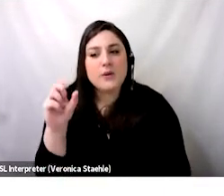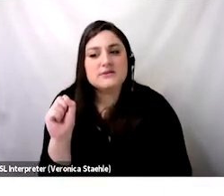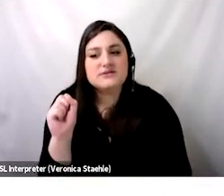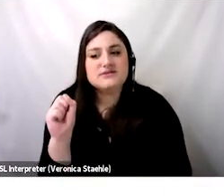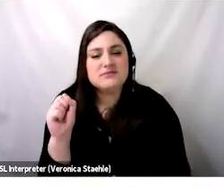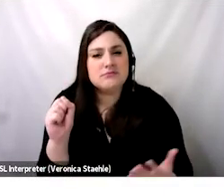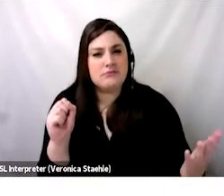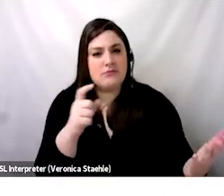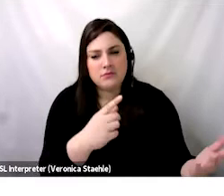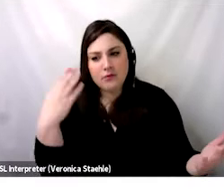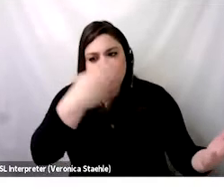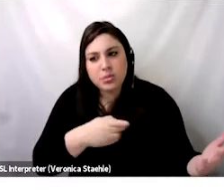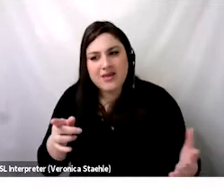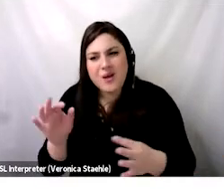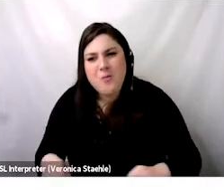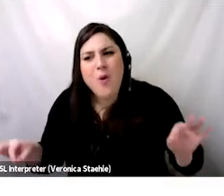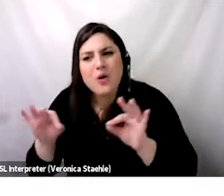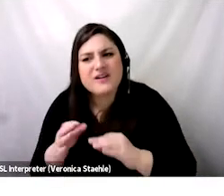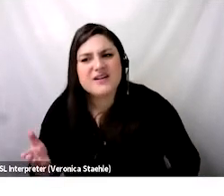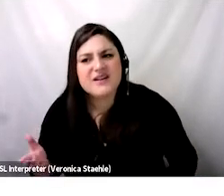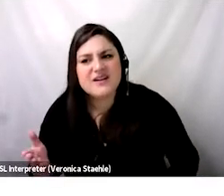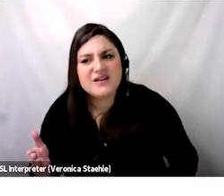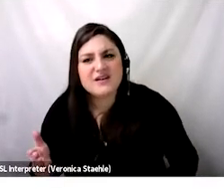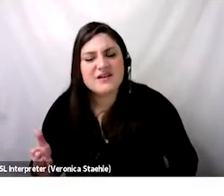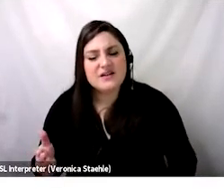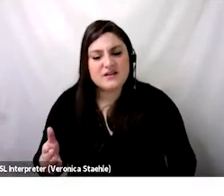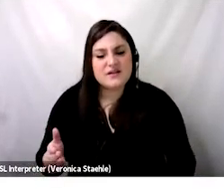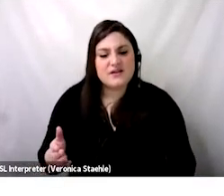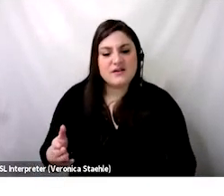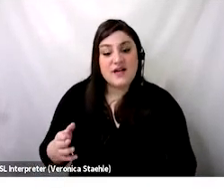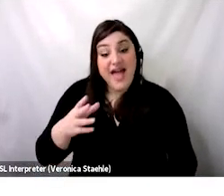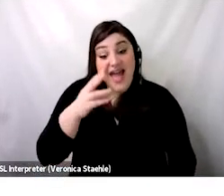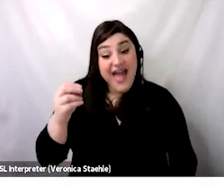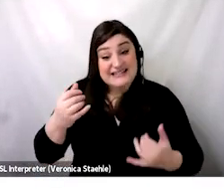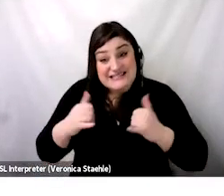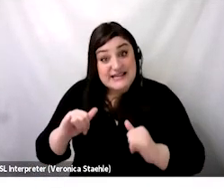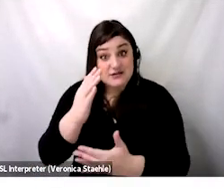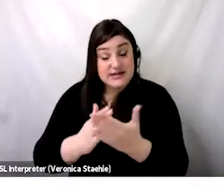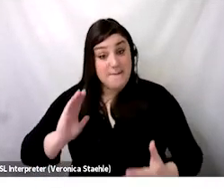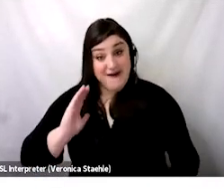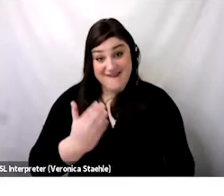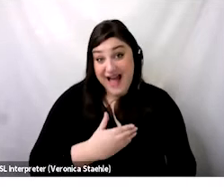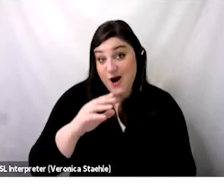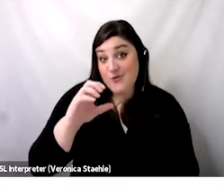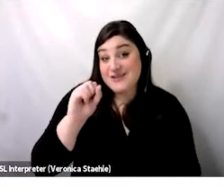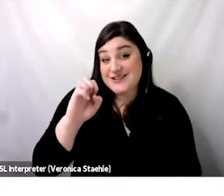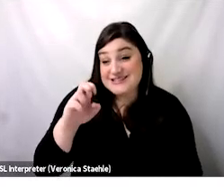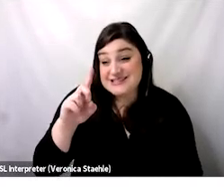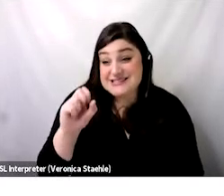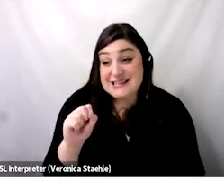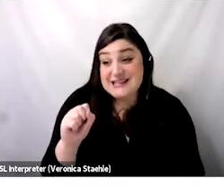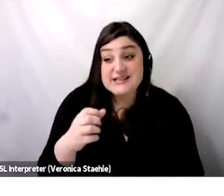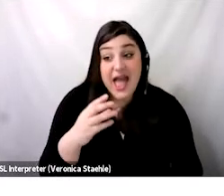Yet it would be seeds and certain crops that would change the world into an industrial